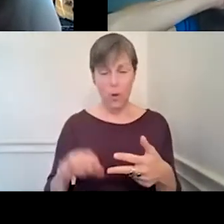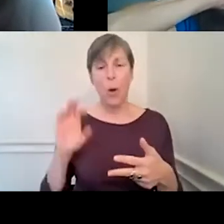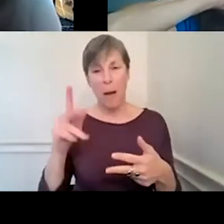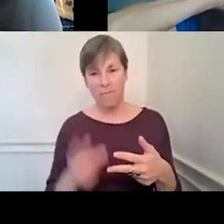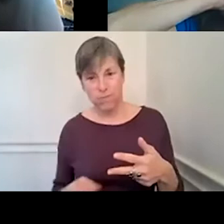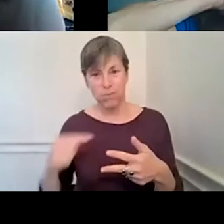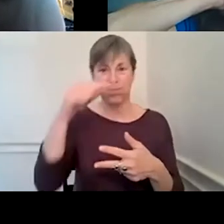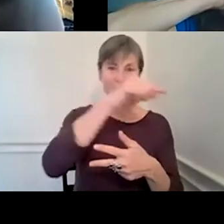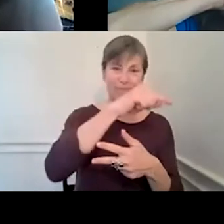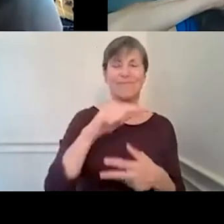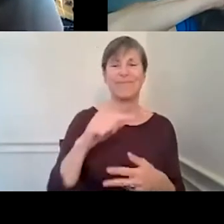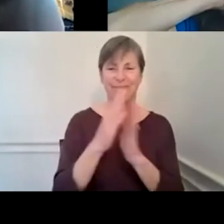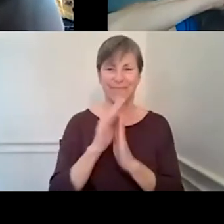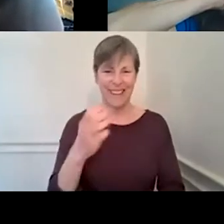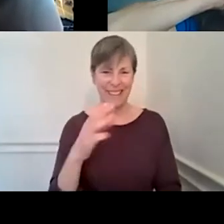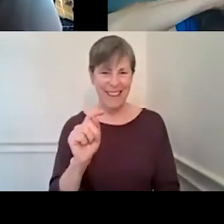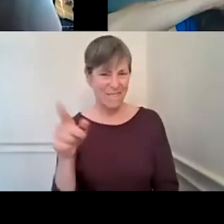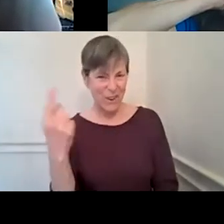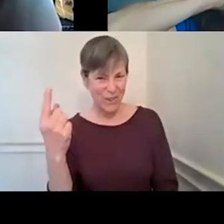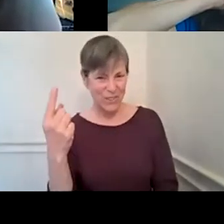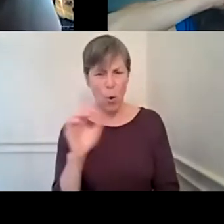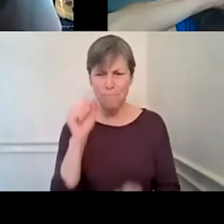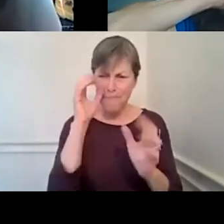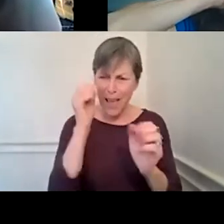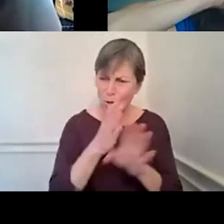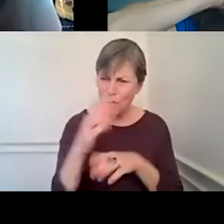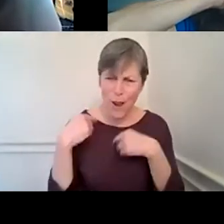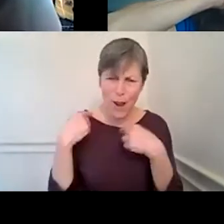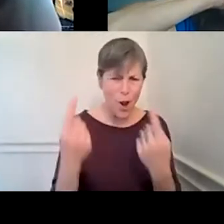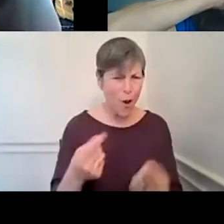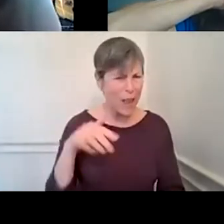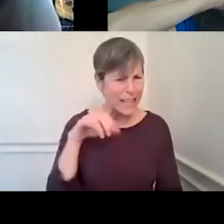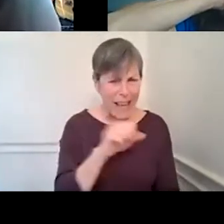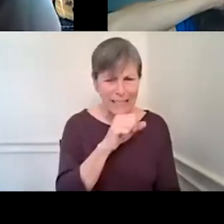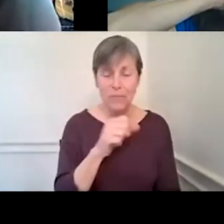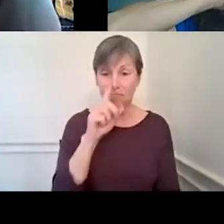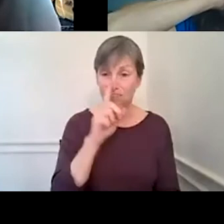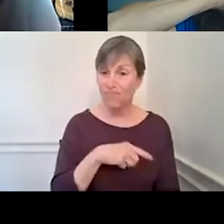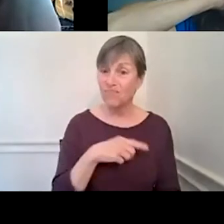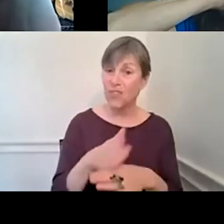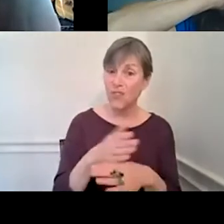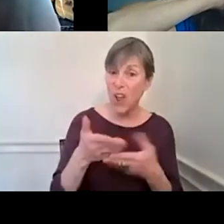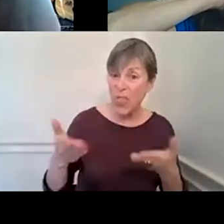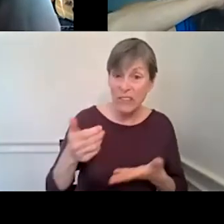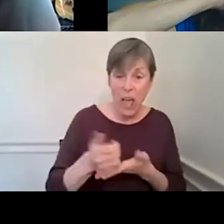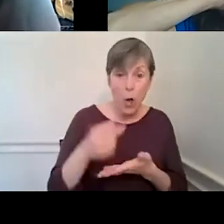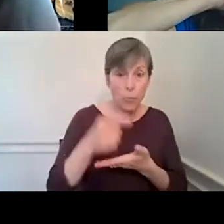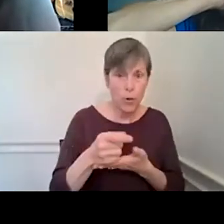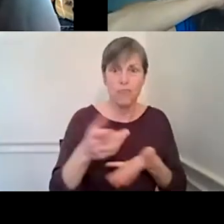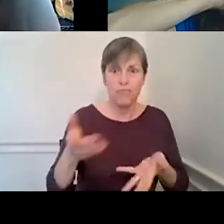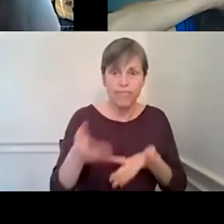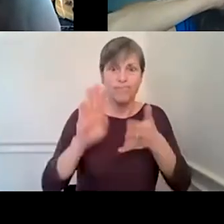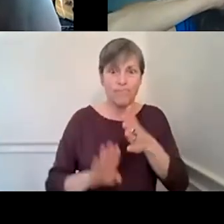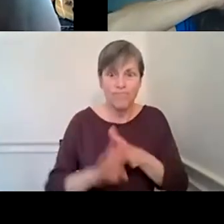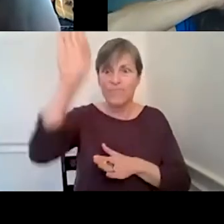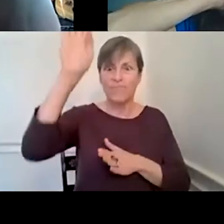first. Chet, you've had an amazing career. No question about it. Can you share some of the things you believe launched your career toward this level of